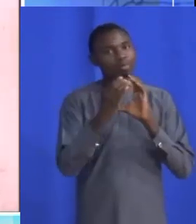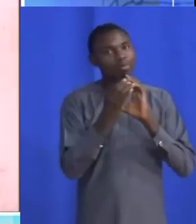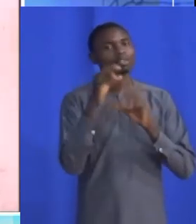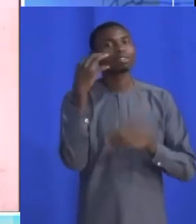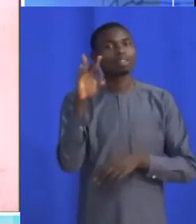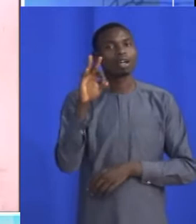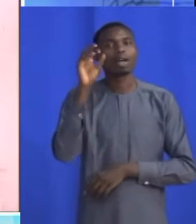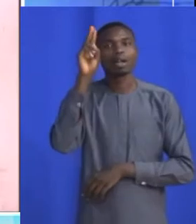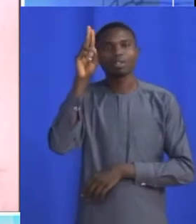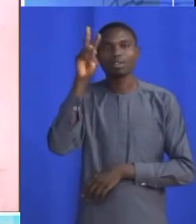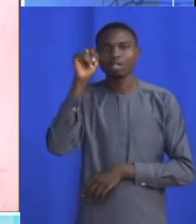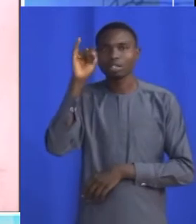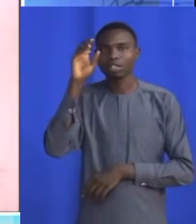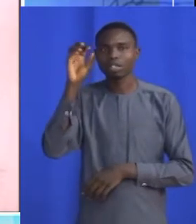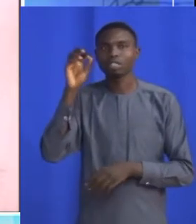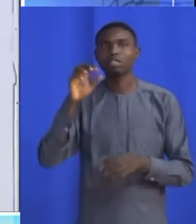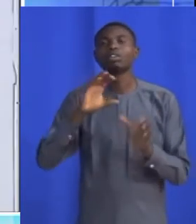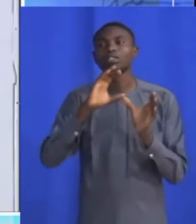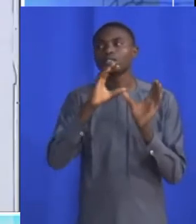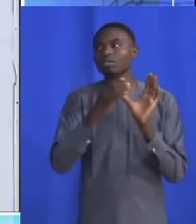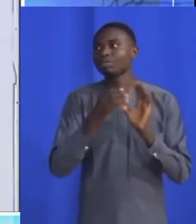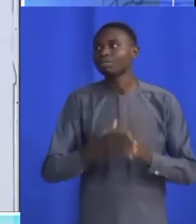Supremacy of law.